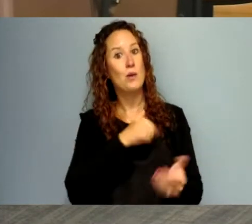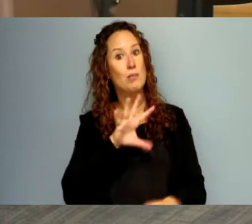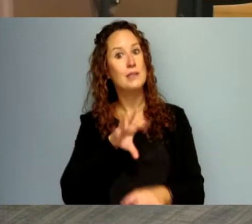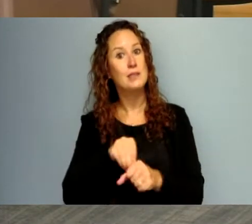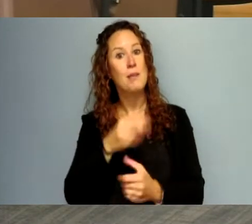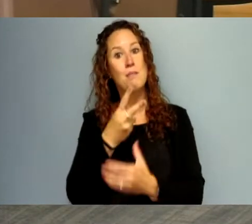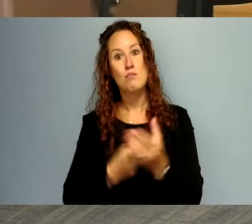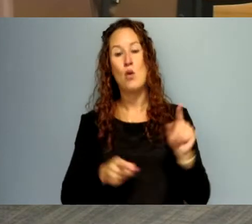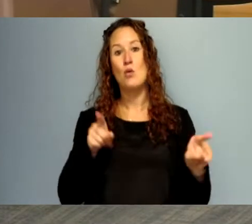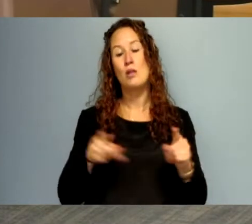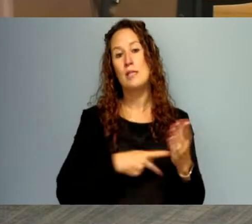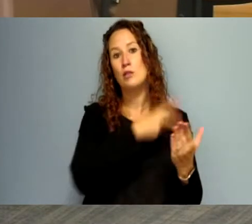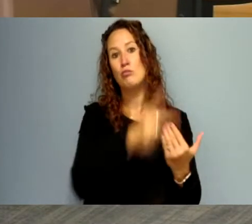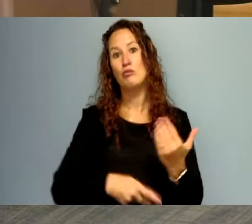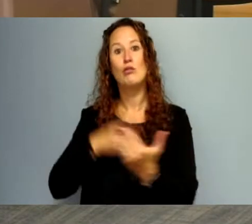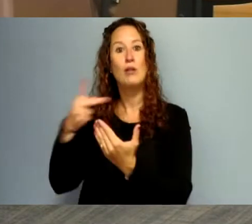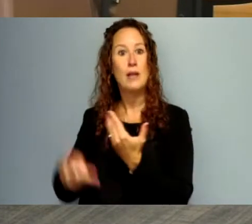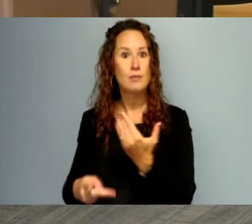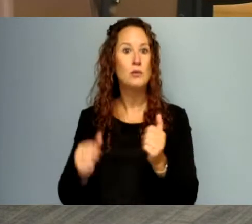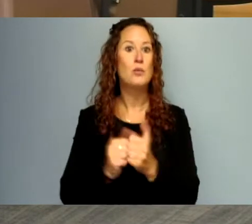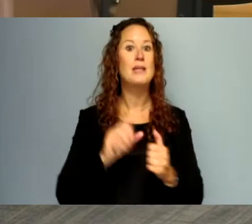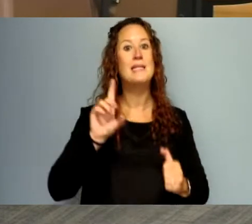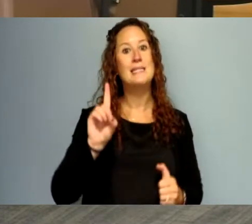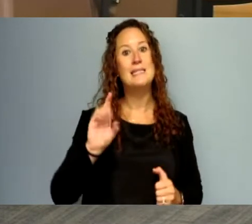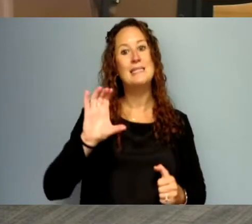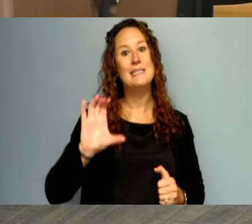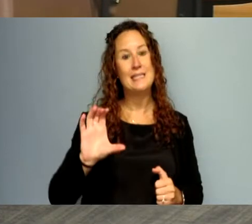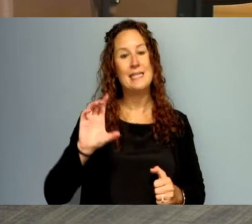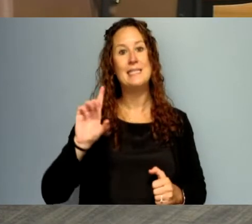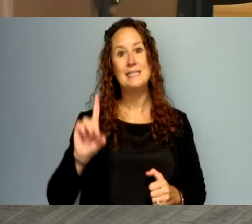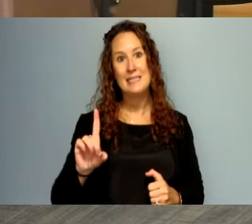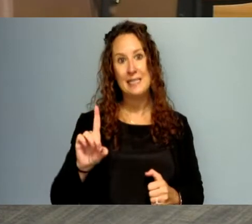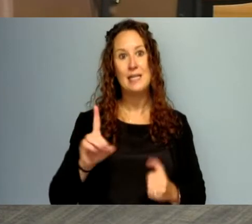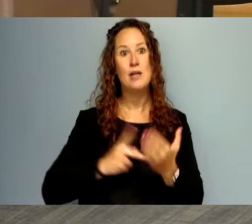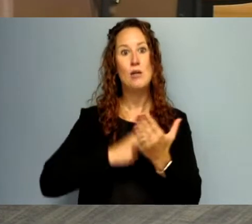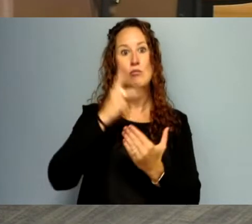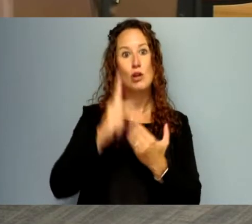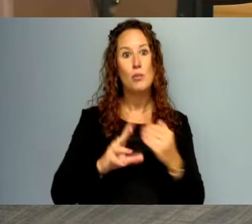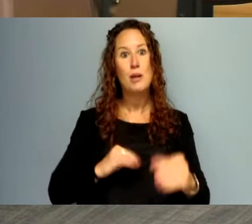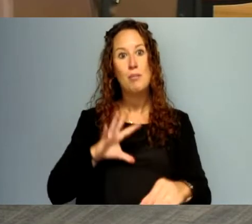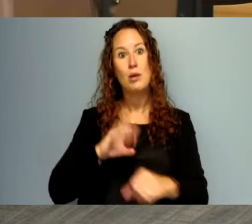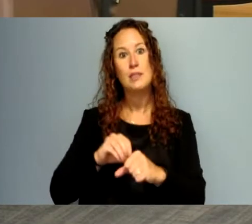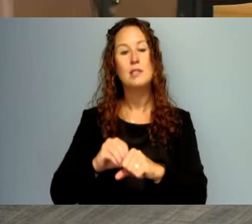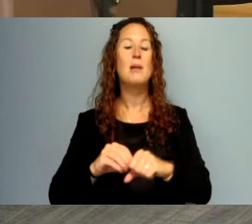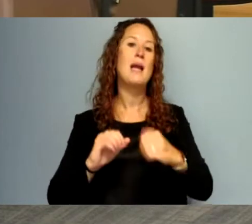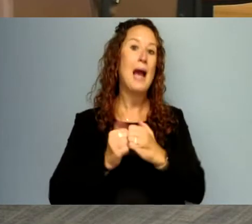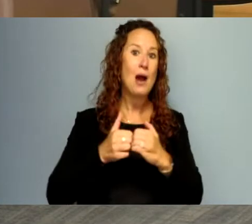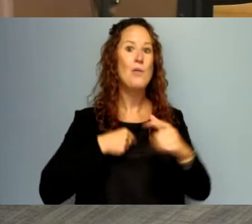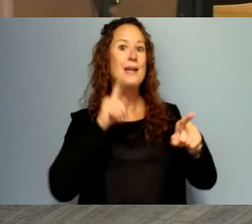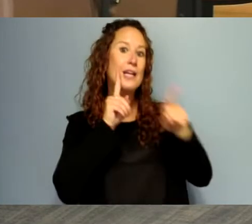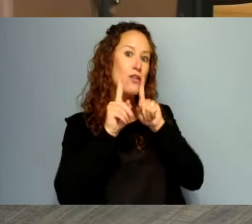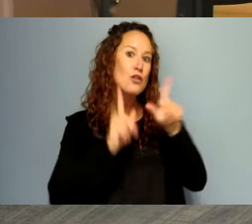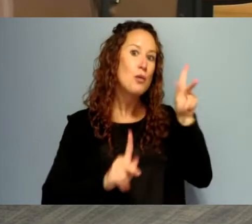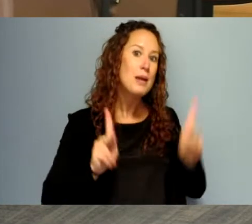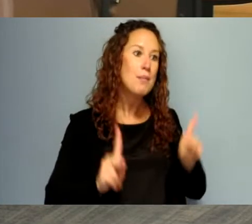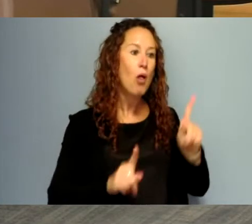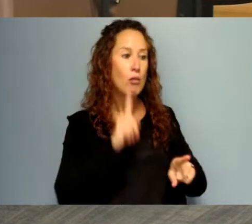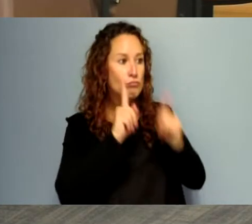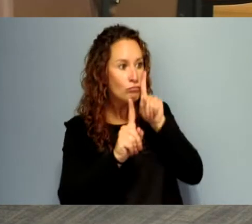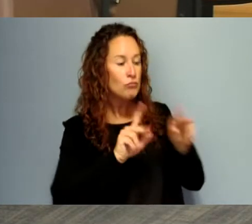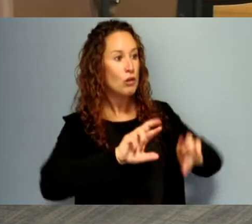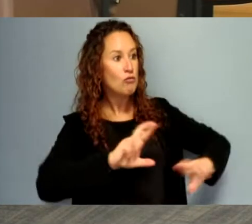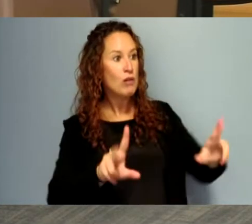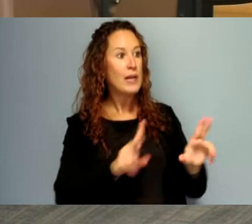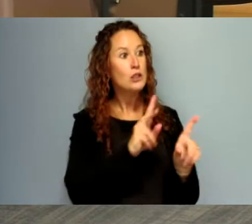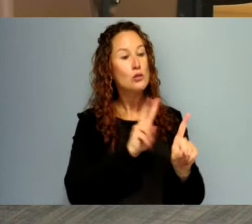of these programs. With the DCDP program, we participate at the beginning. We interview people, we get them into the program, we're there